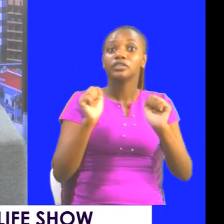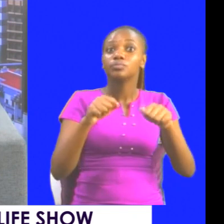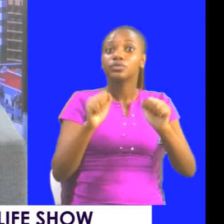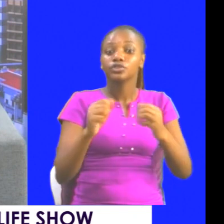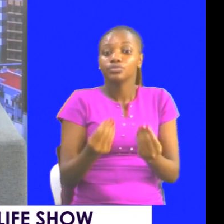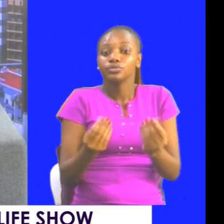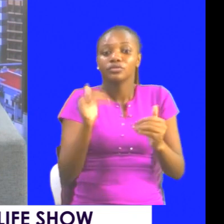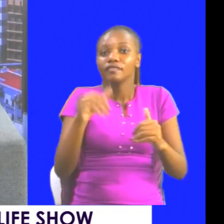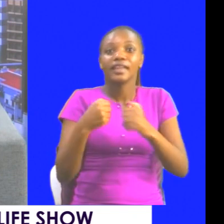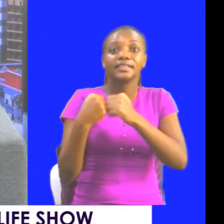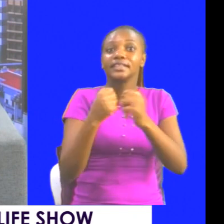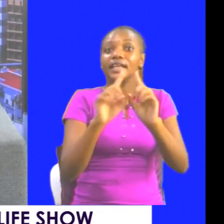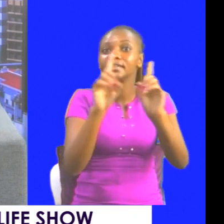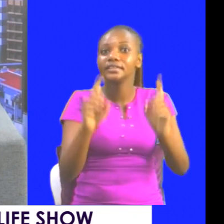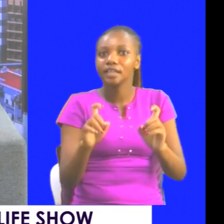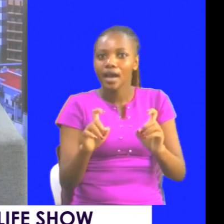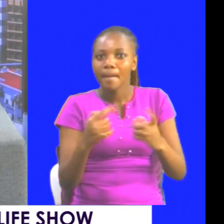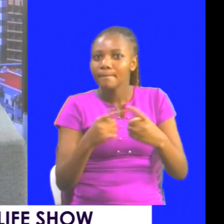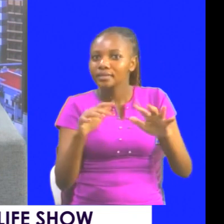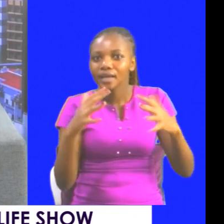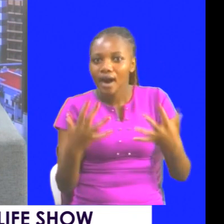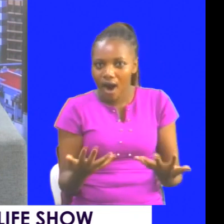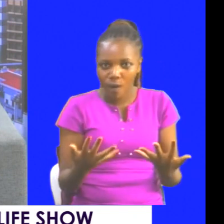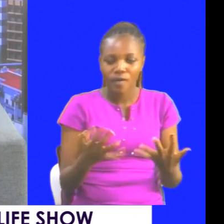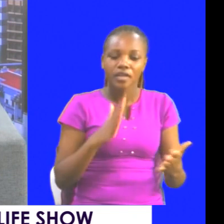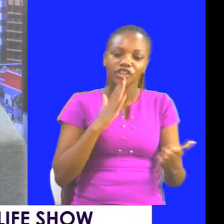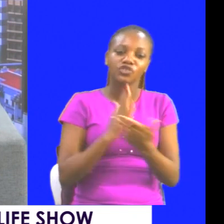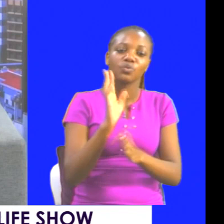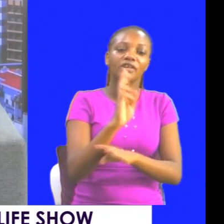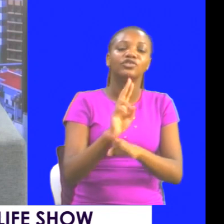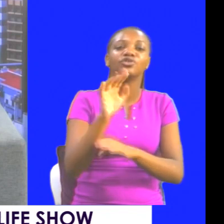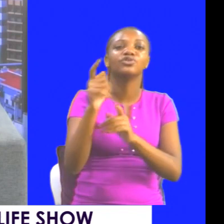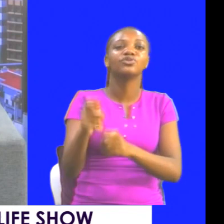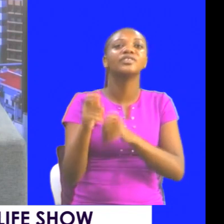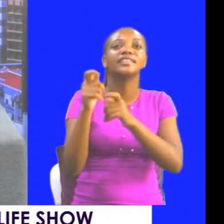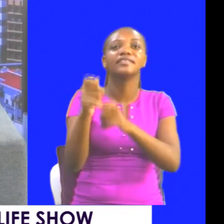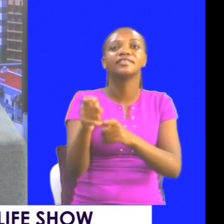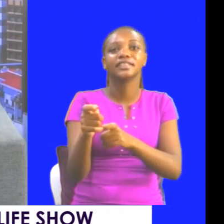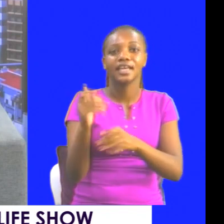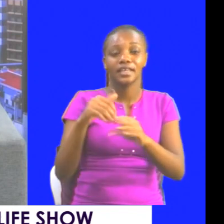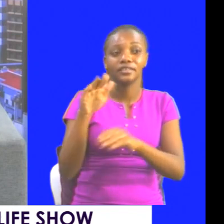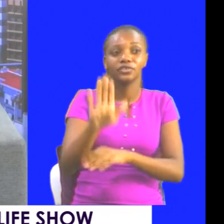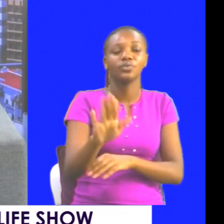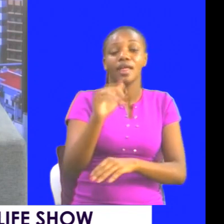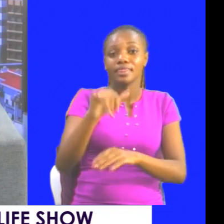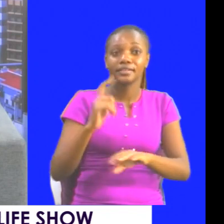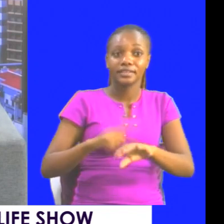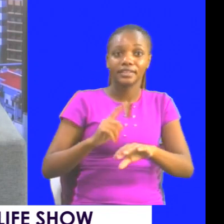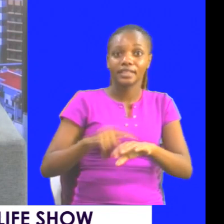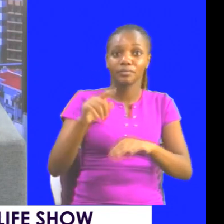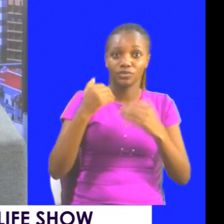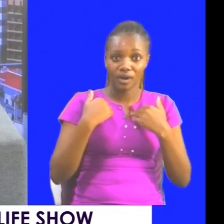challenge on that level? It is by stirring the gift in you, challenging the gift in you. That is when you create